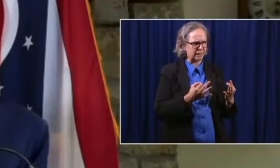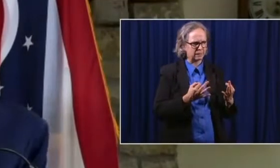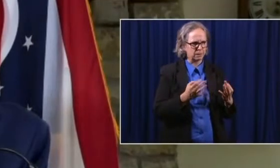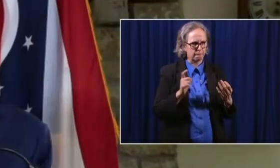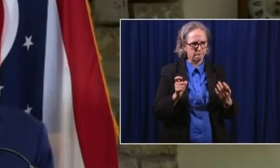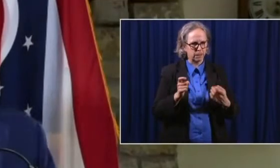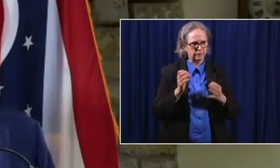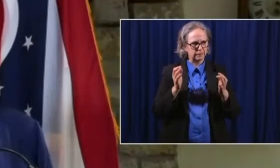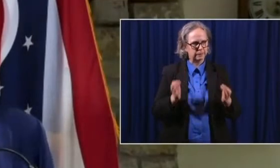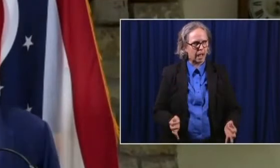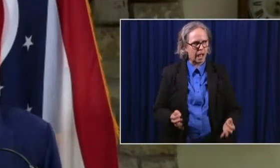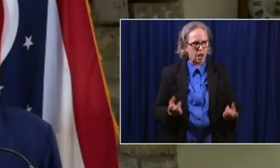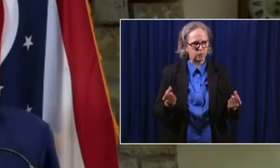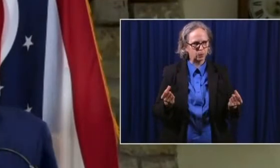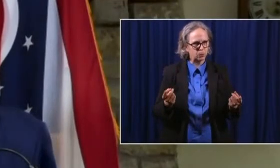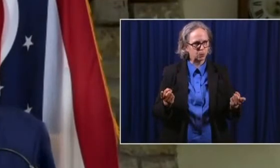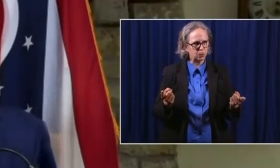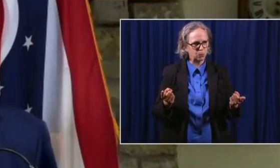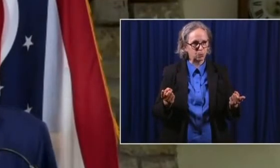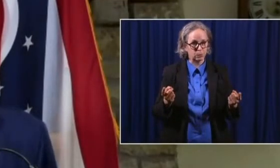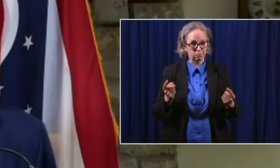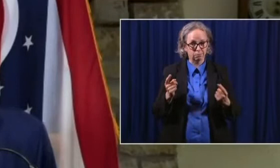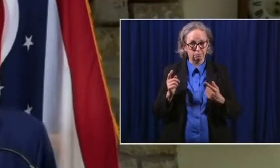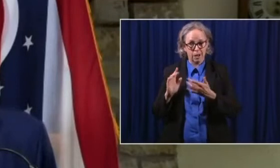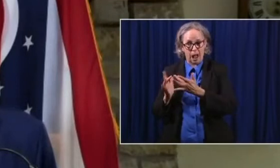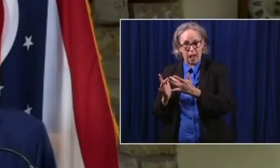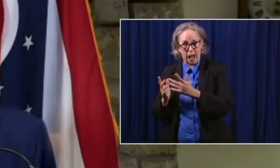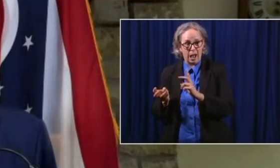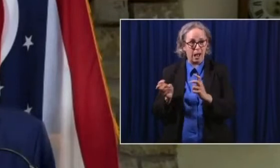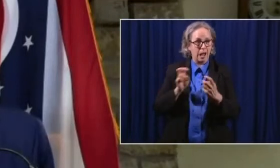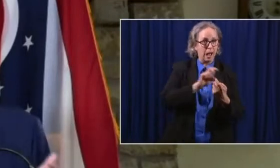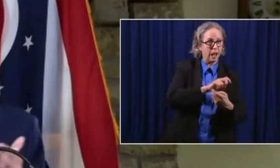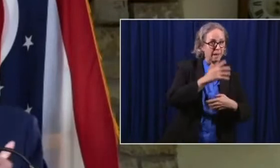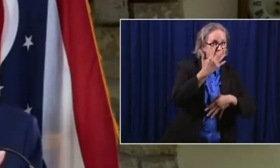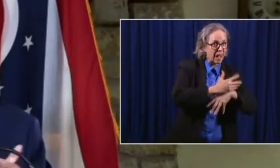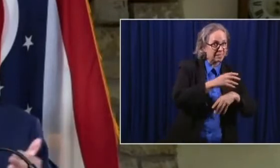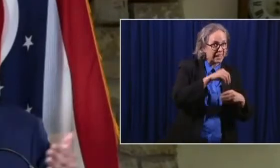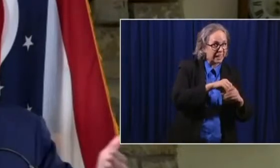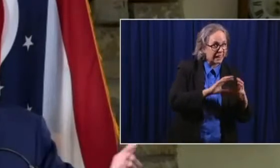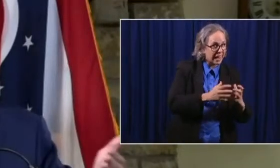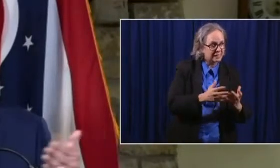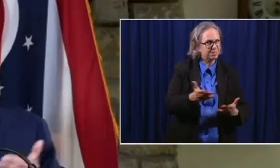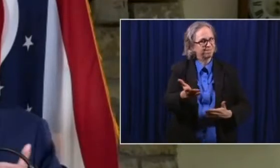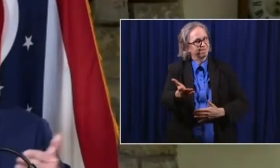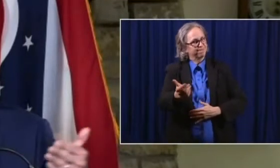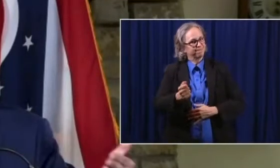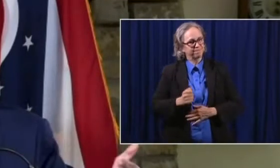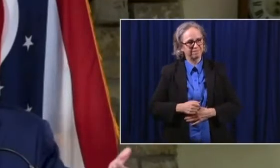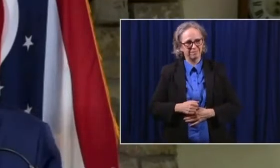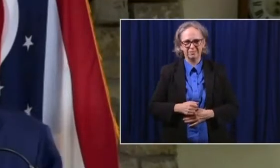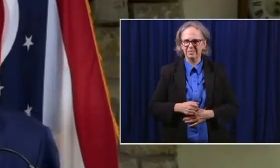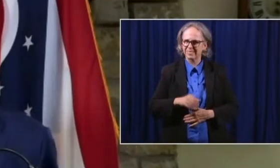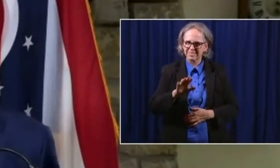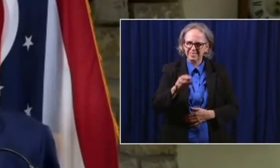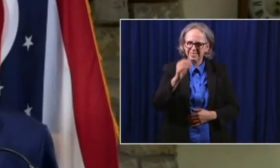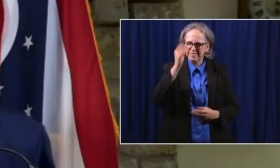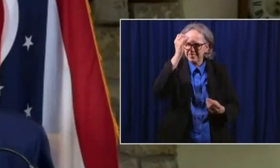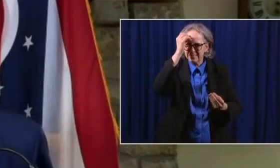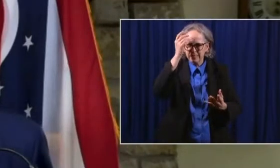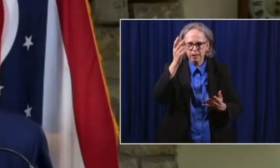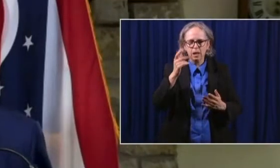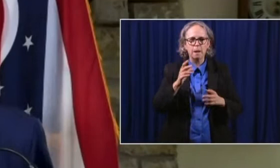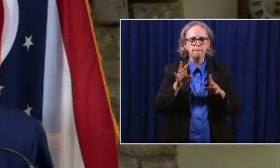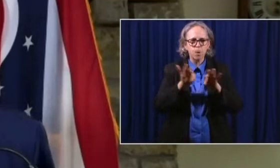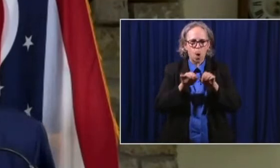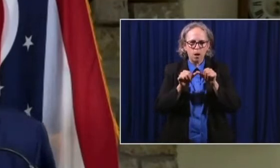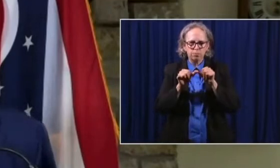we switch over or not? I think, again, you want to see a sustained trend, but